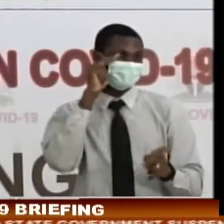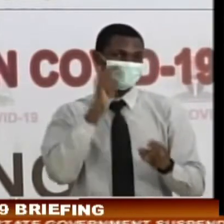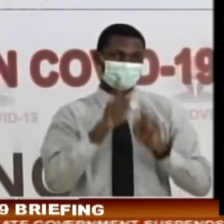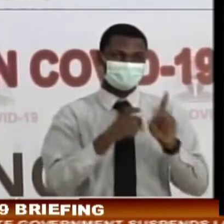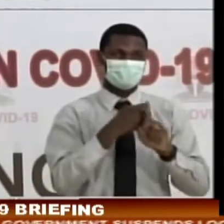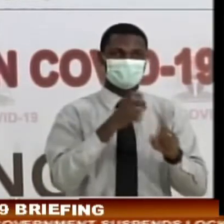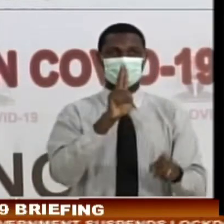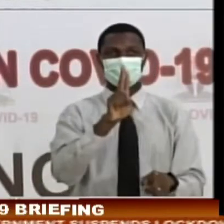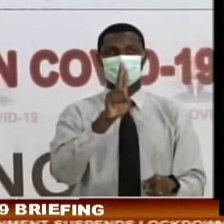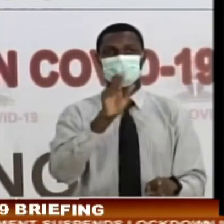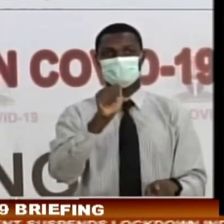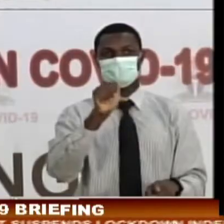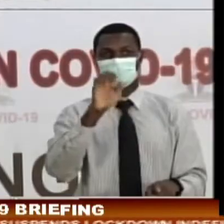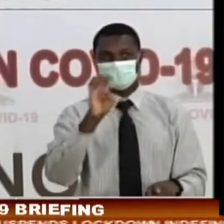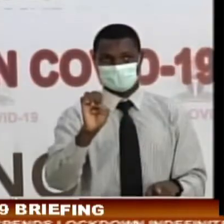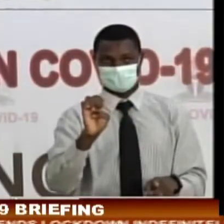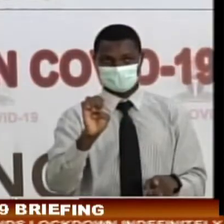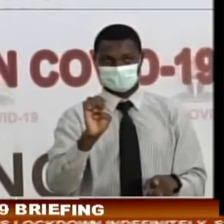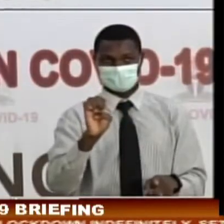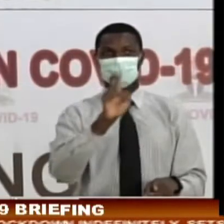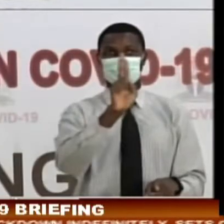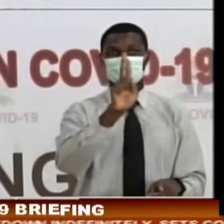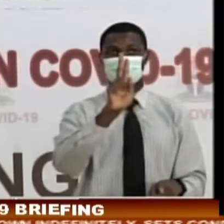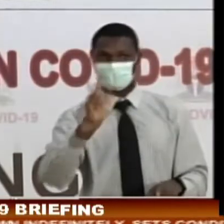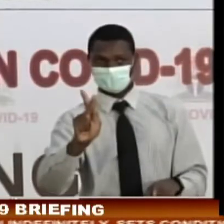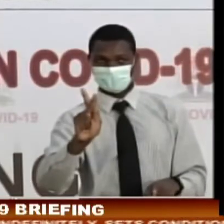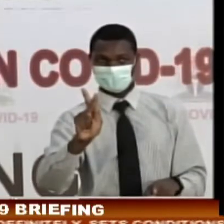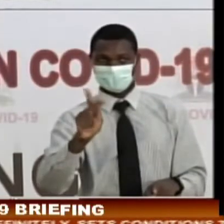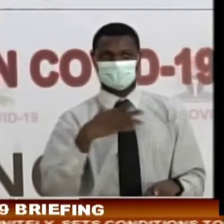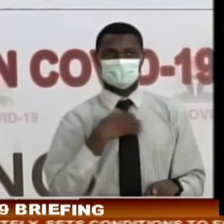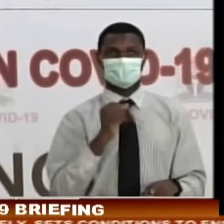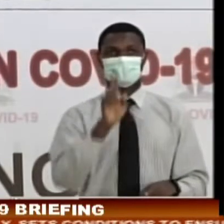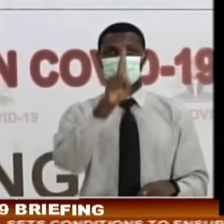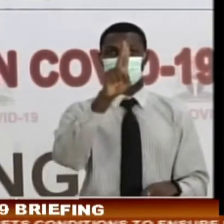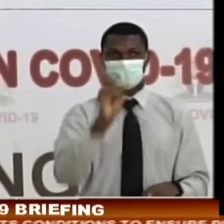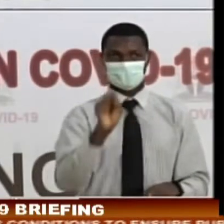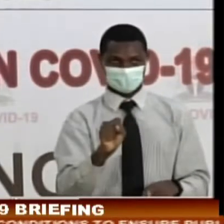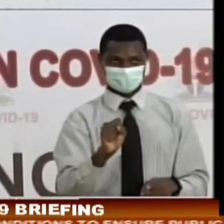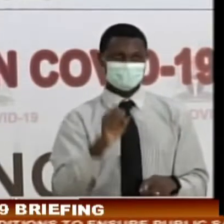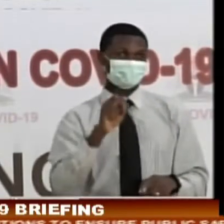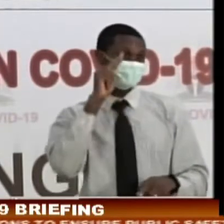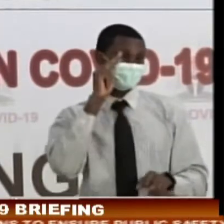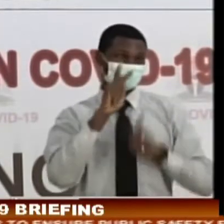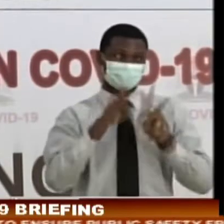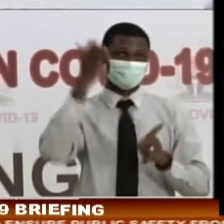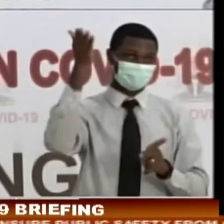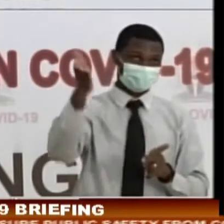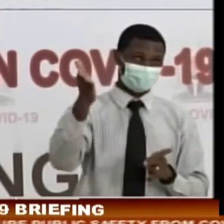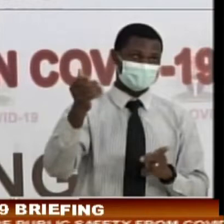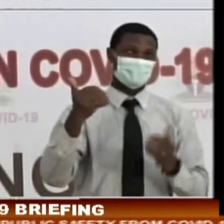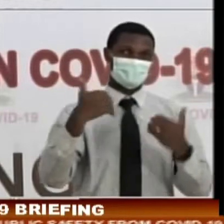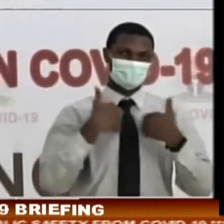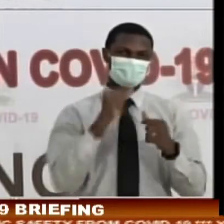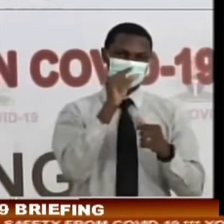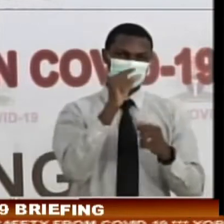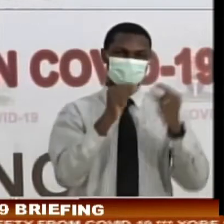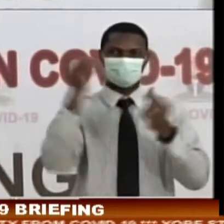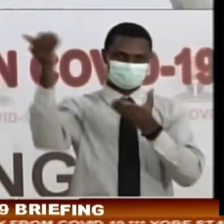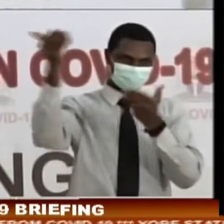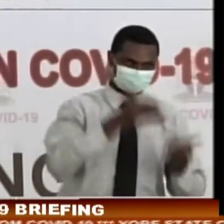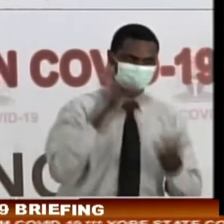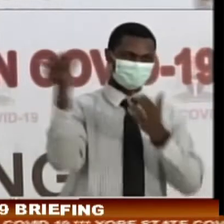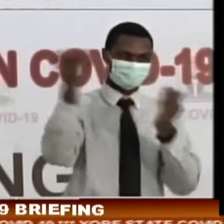Arab Emirate the United Kingdom and the United States of America we also